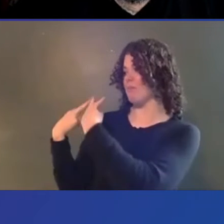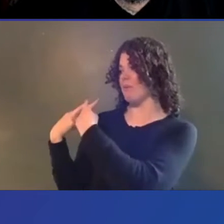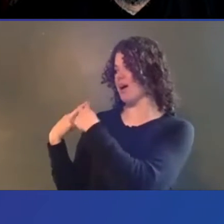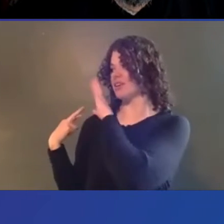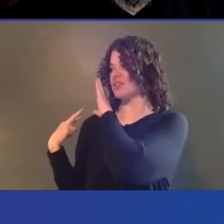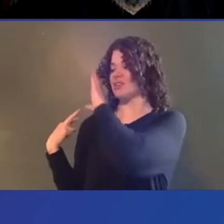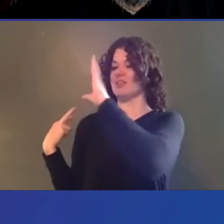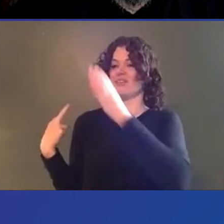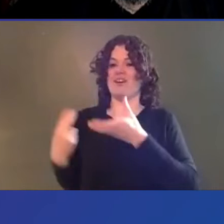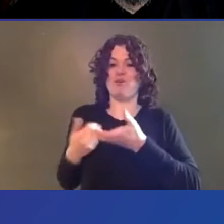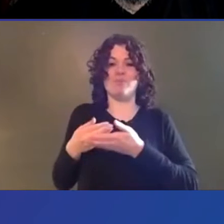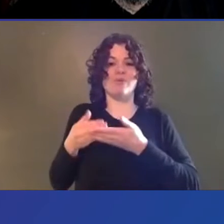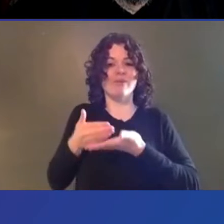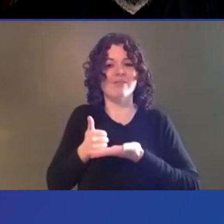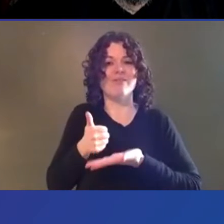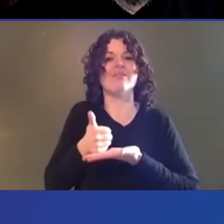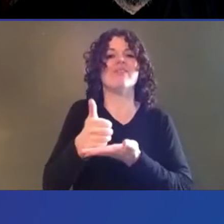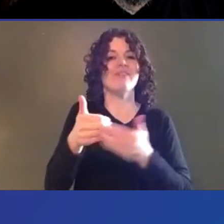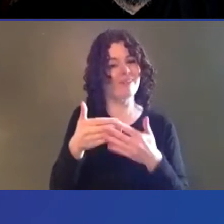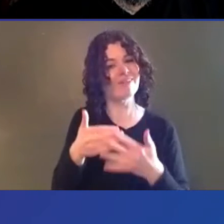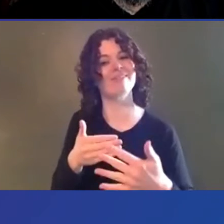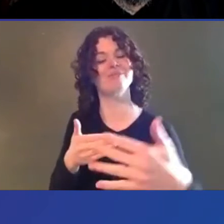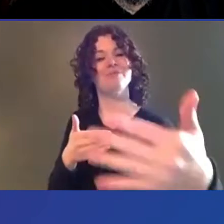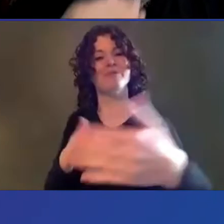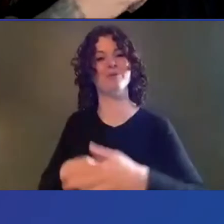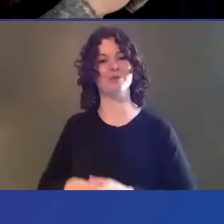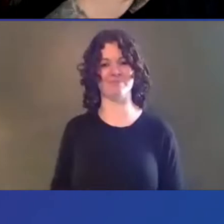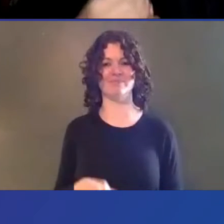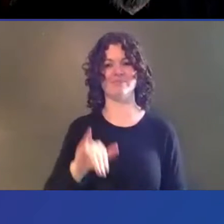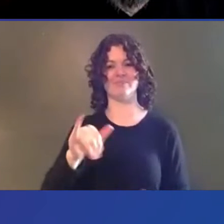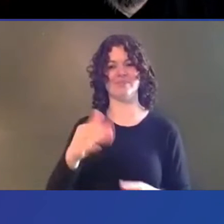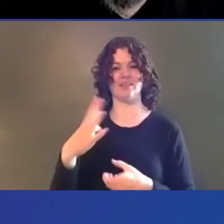part of my practice in art, in life, and everything.